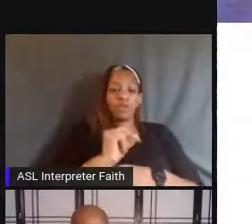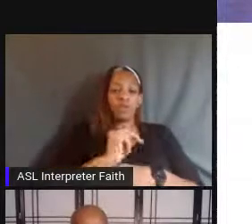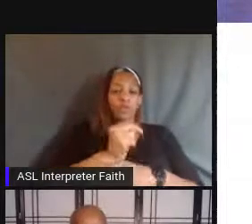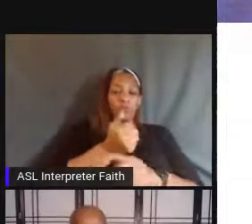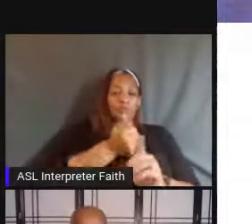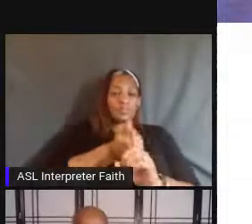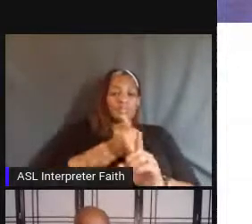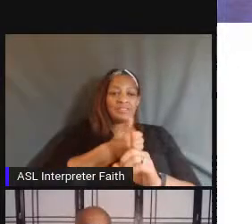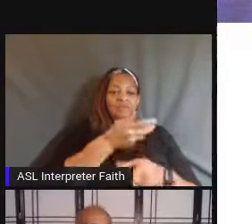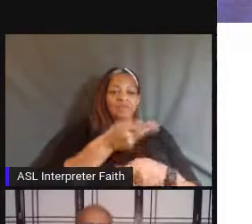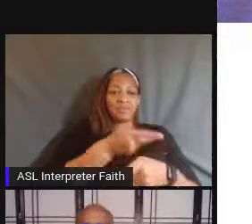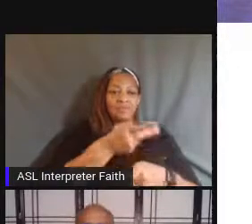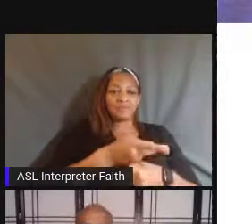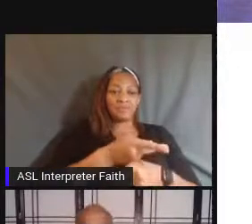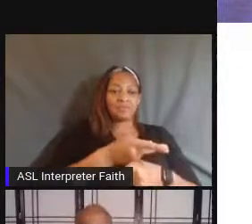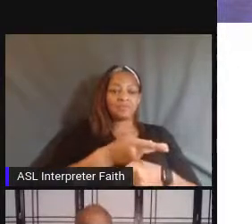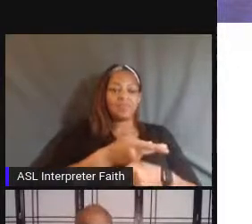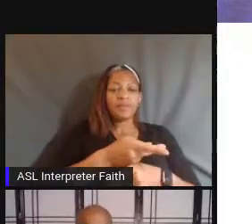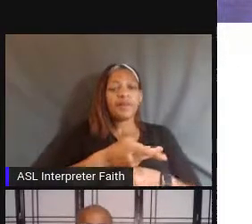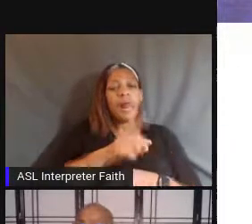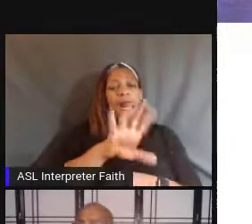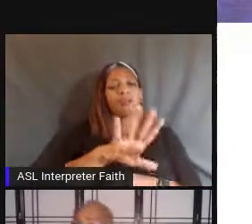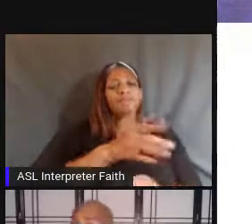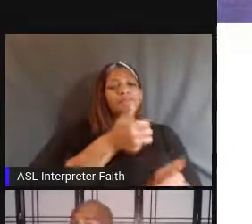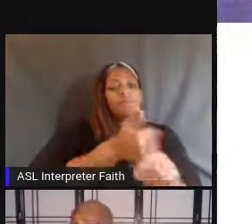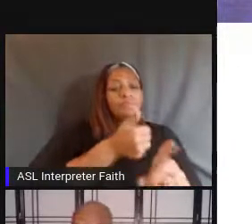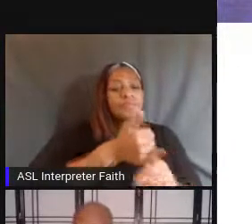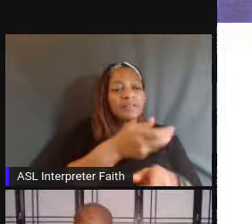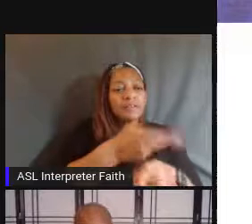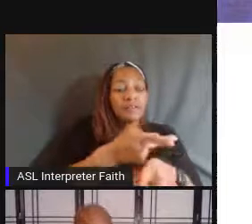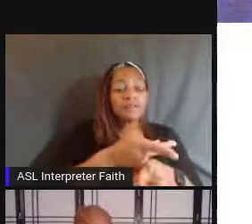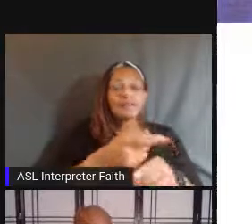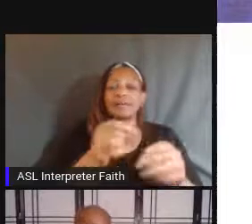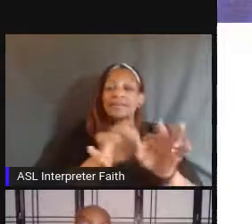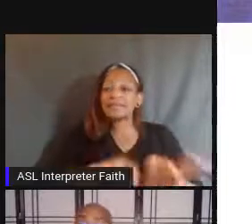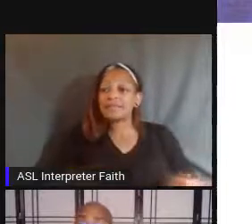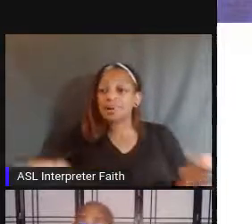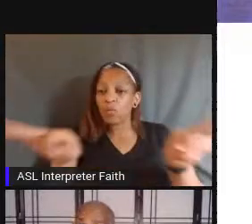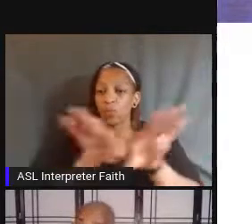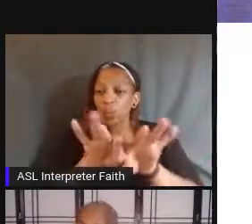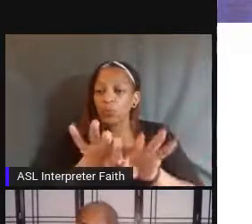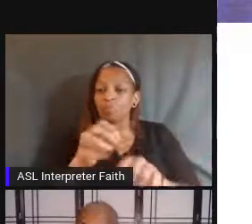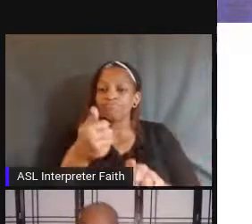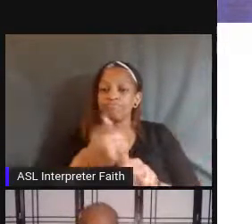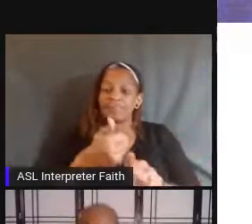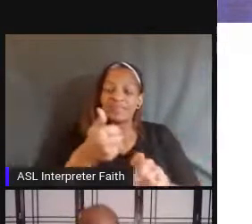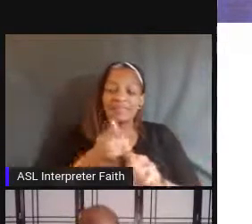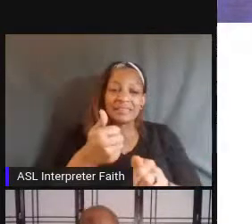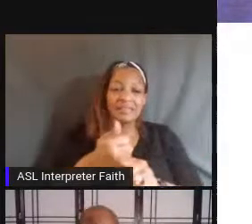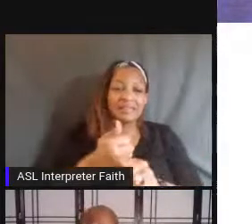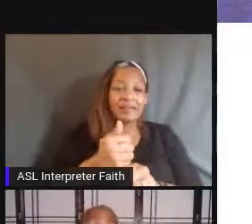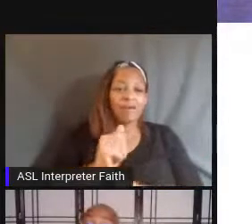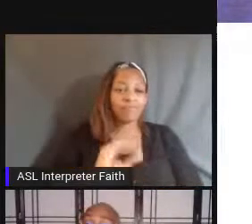And self-care encompasses all of that stuff like self-worth, self-esteem,